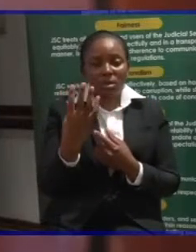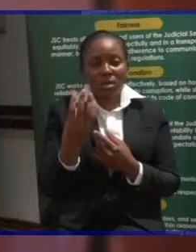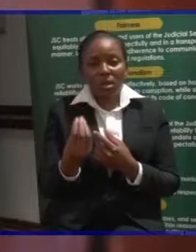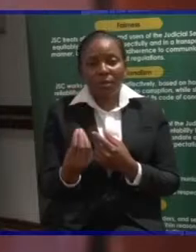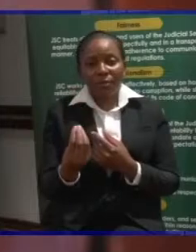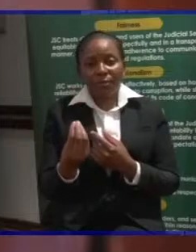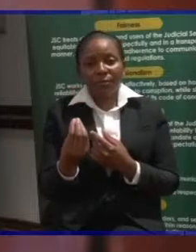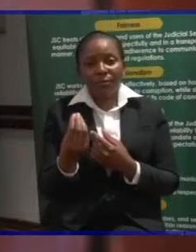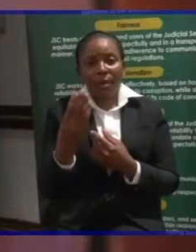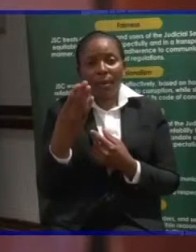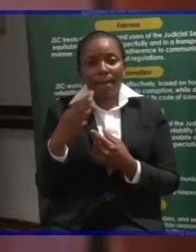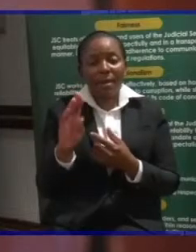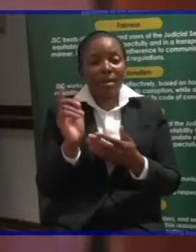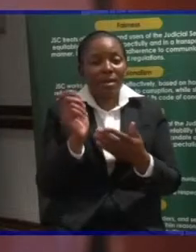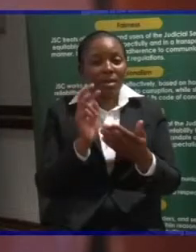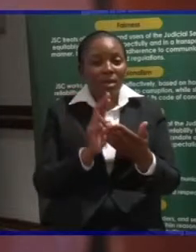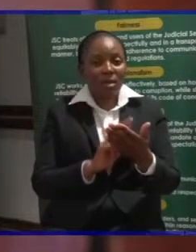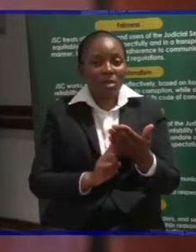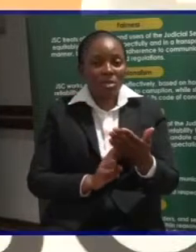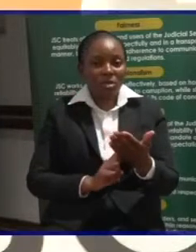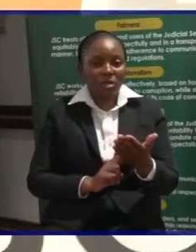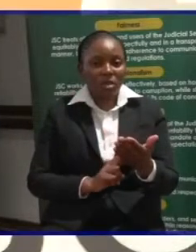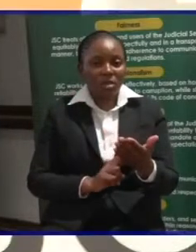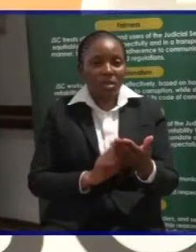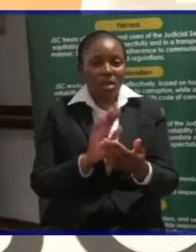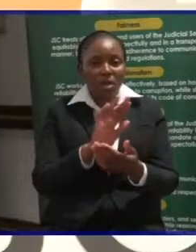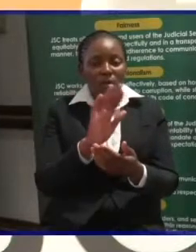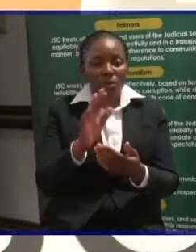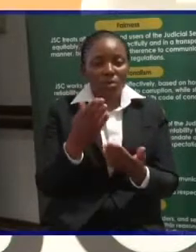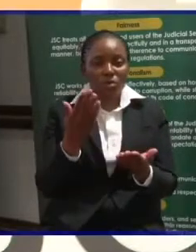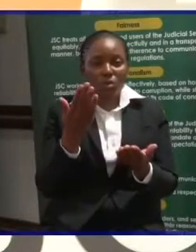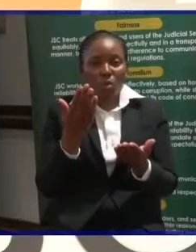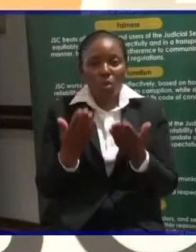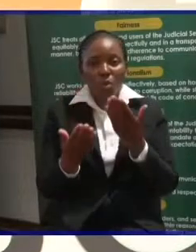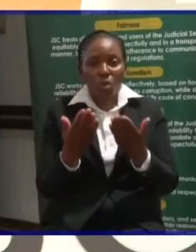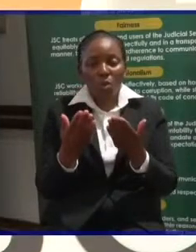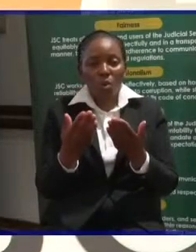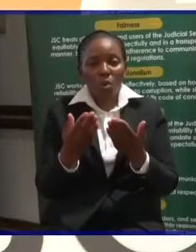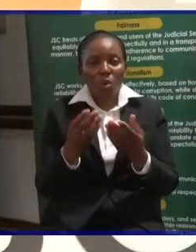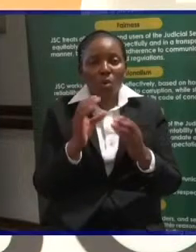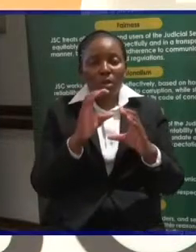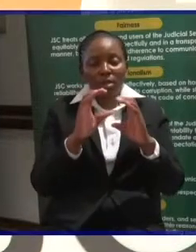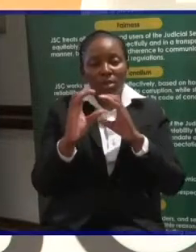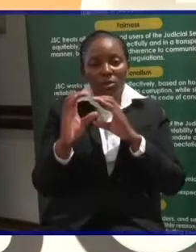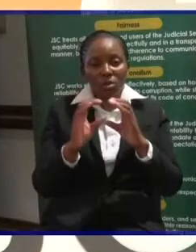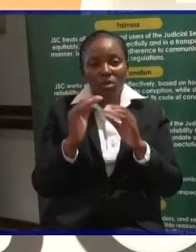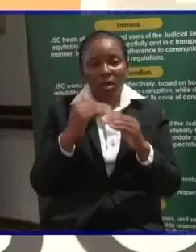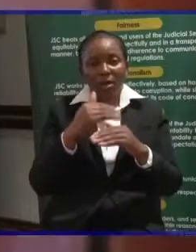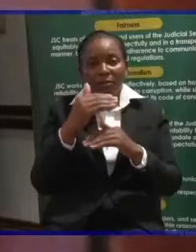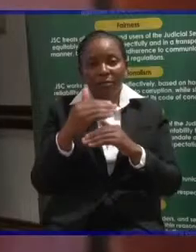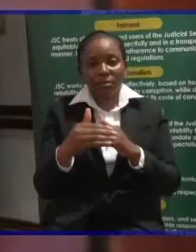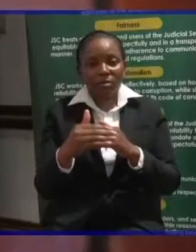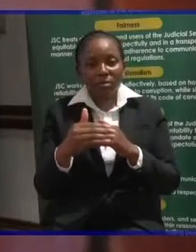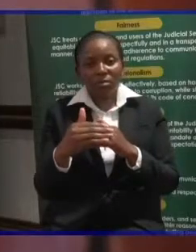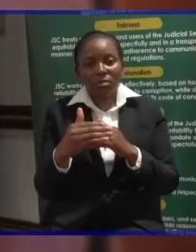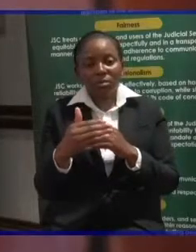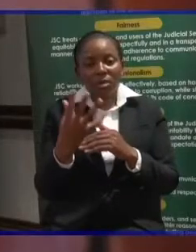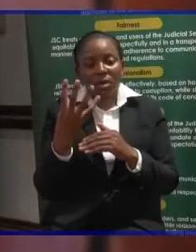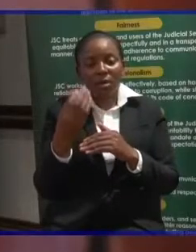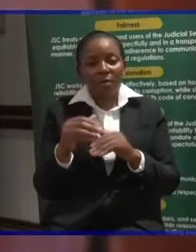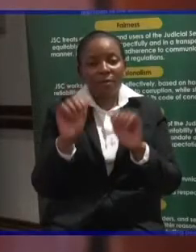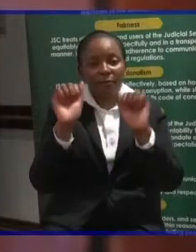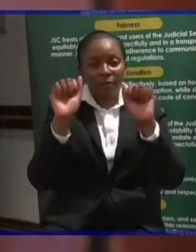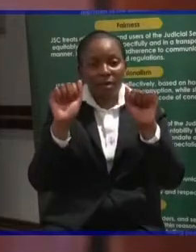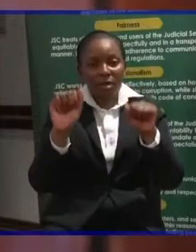been registered, those who negotiate, and after they had come up with an